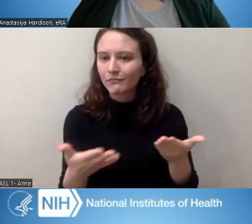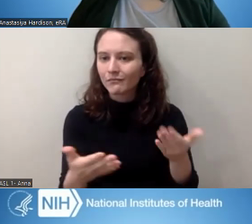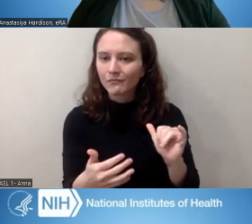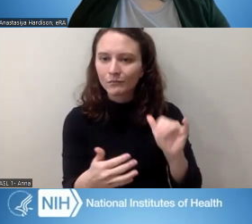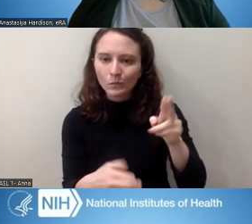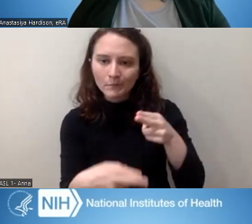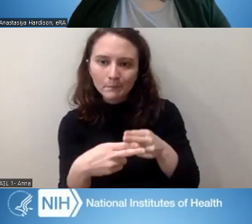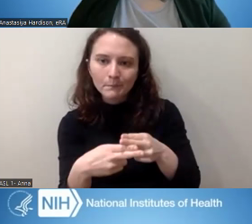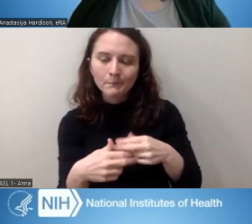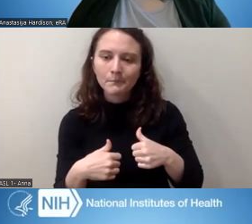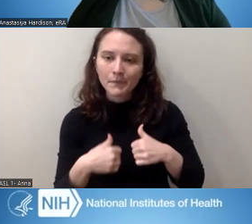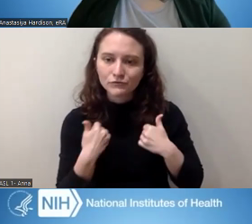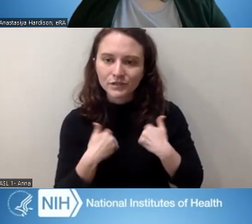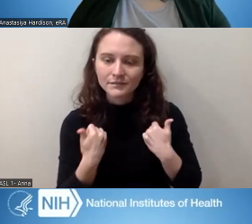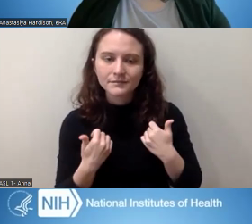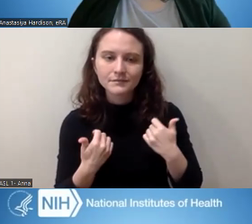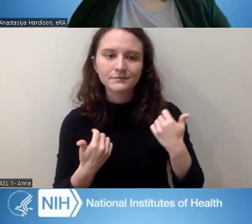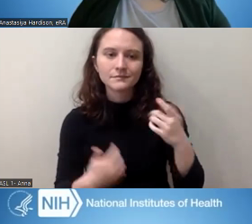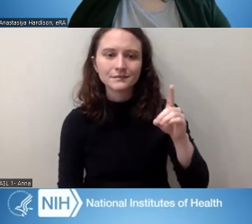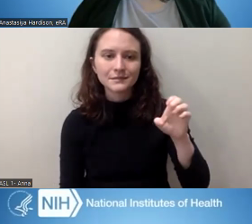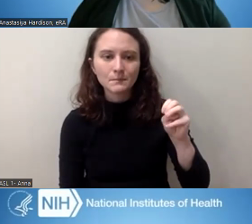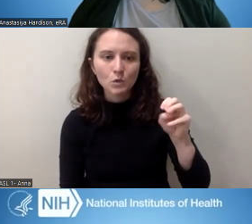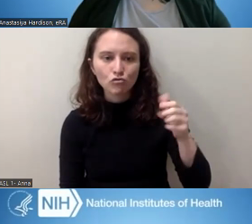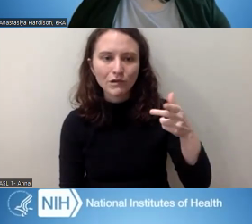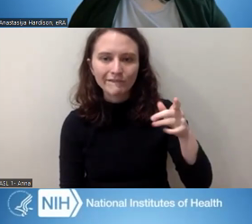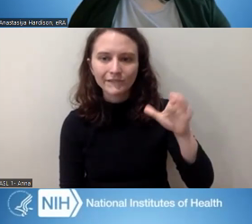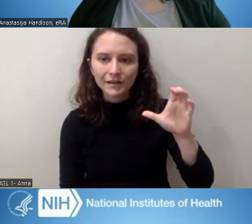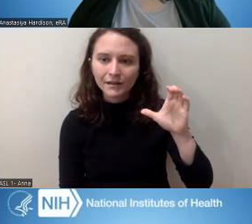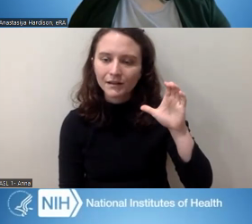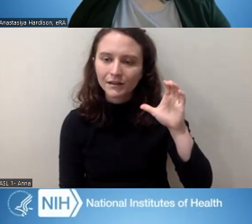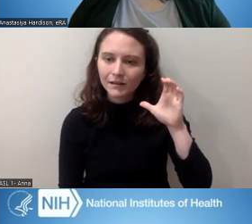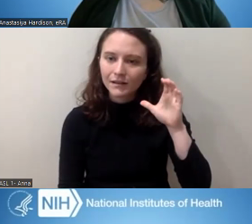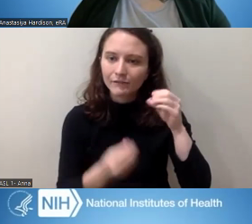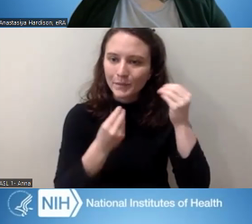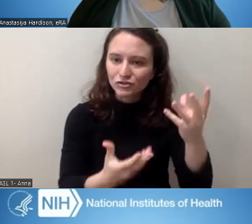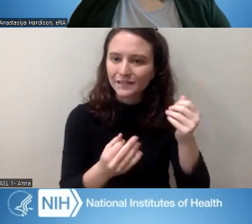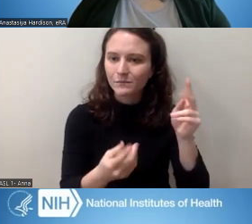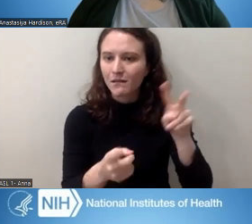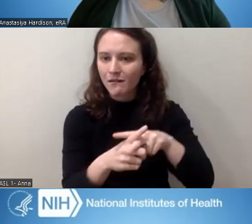their address, demographic information if it's applicable to their role,